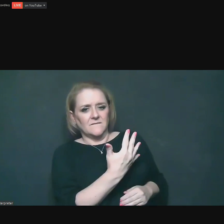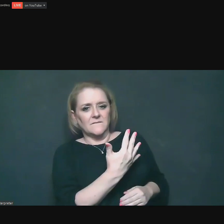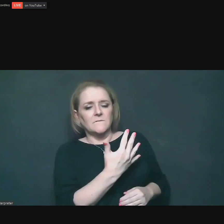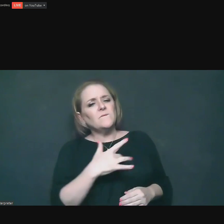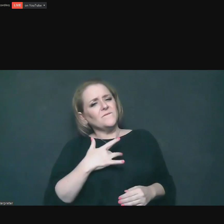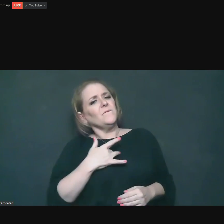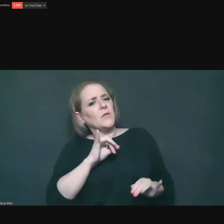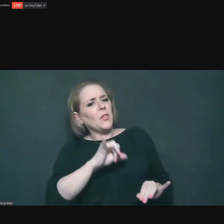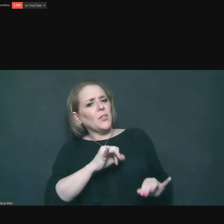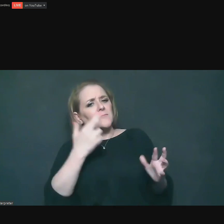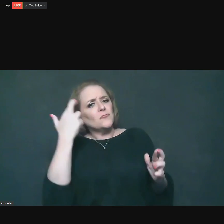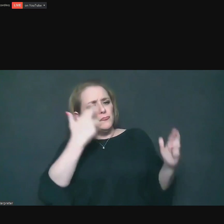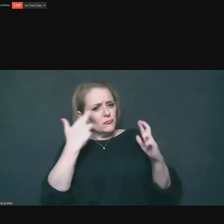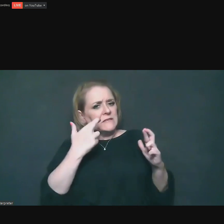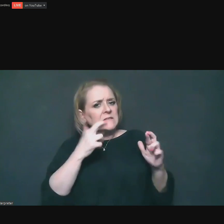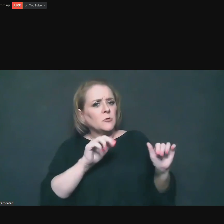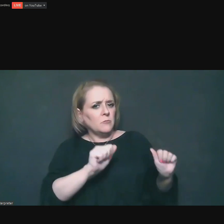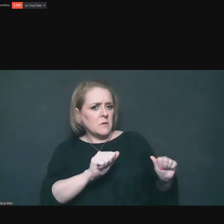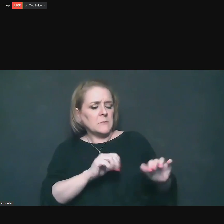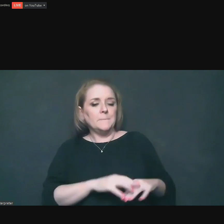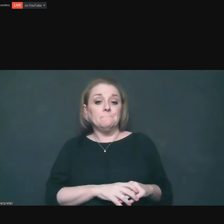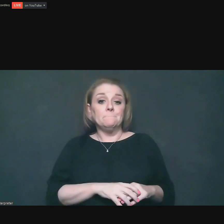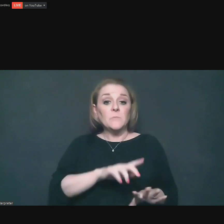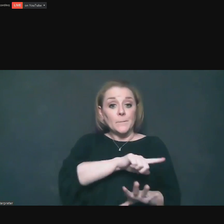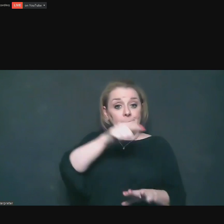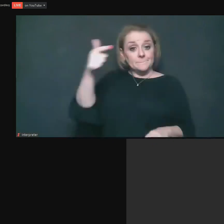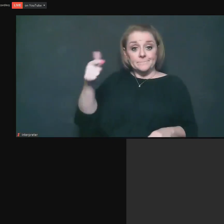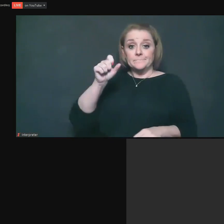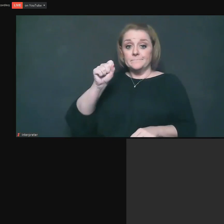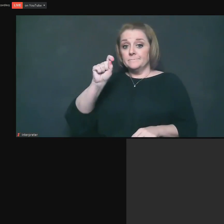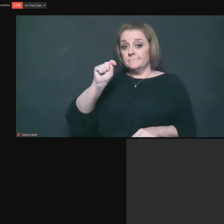reasonable asks. With that, Steve, I'll hand it back to you.